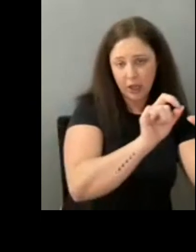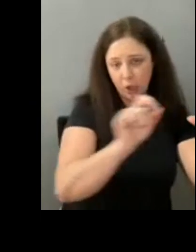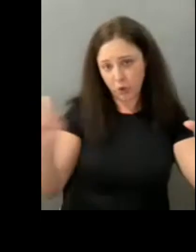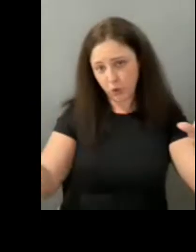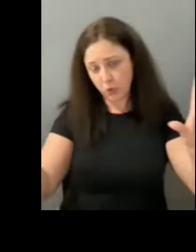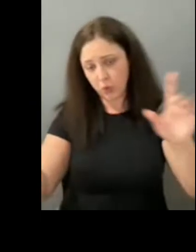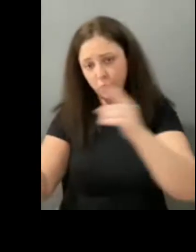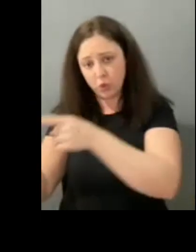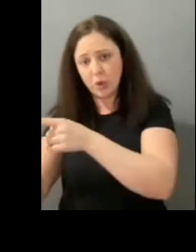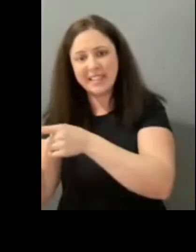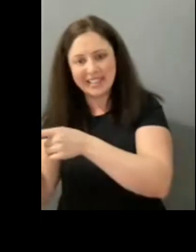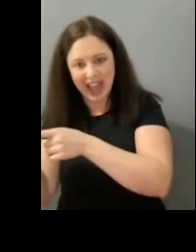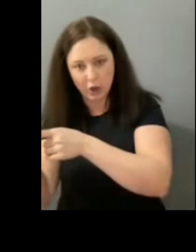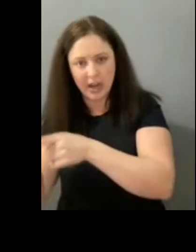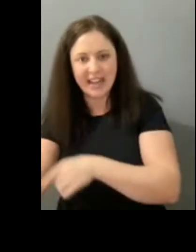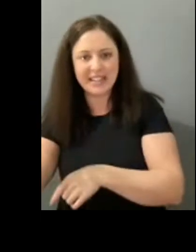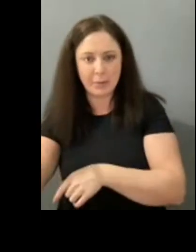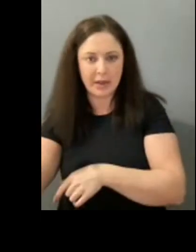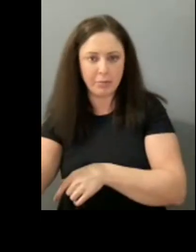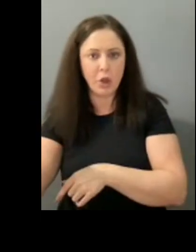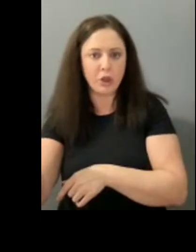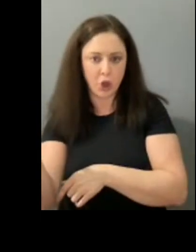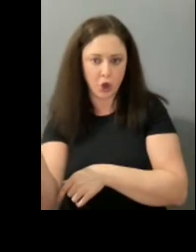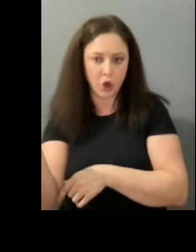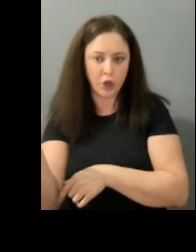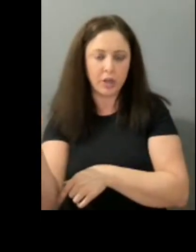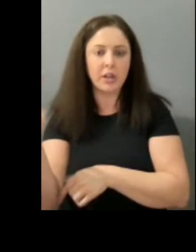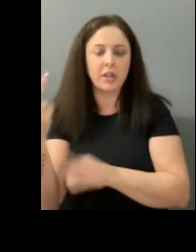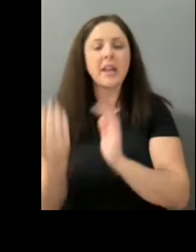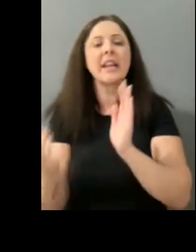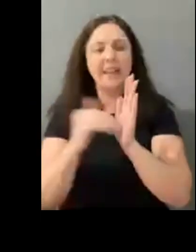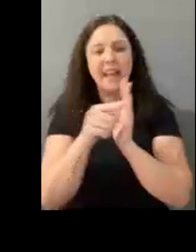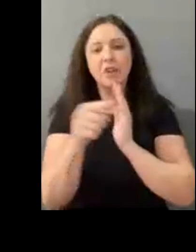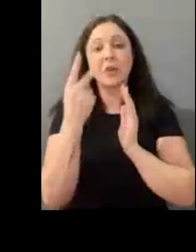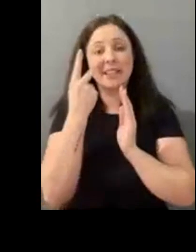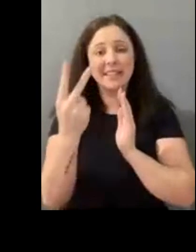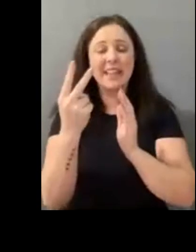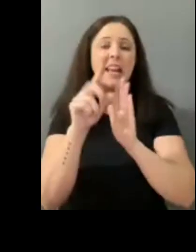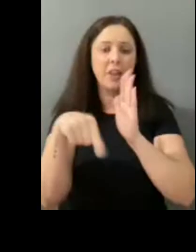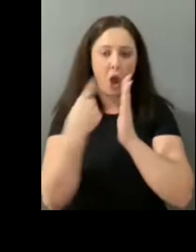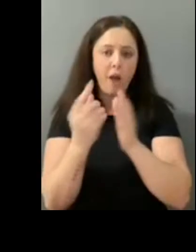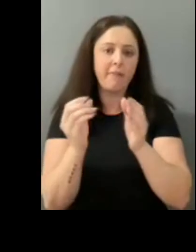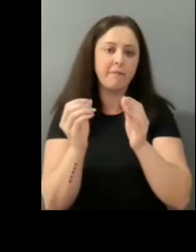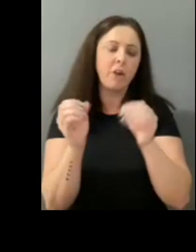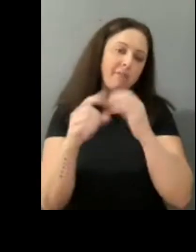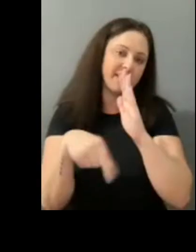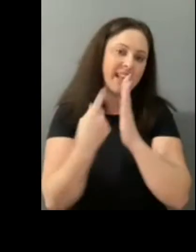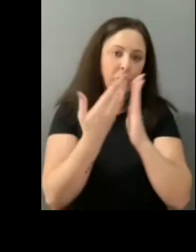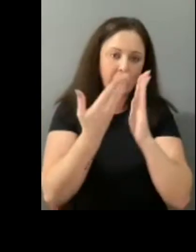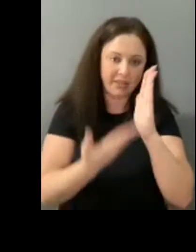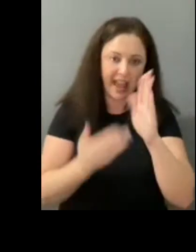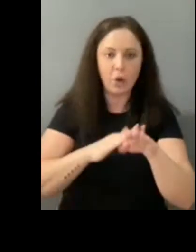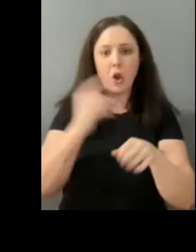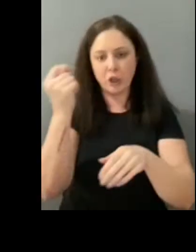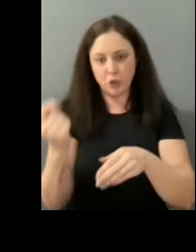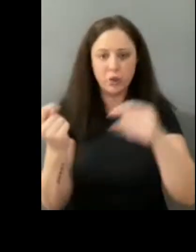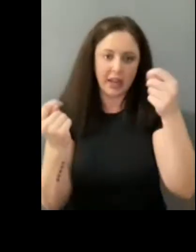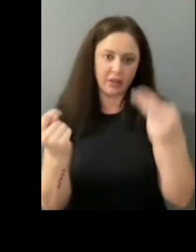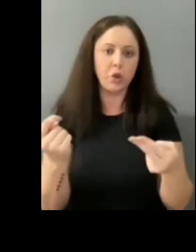on Saturday, September 3rd. And again, you see the office hours listed there throughout on those Tuesdays and